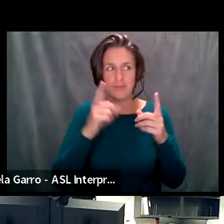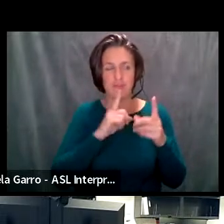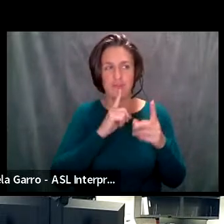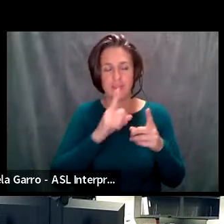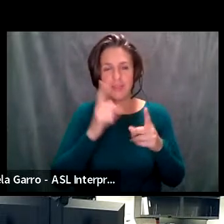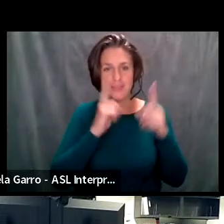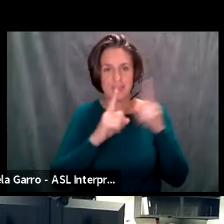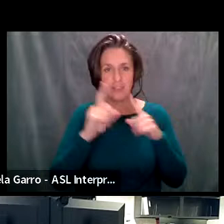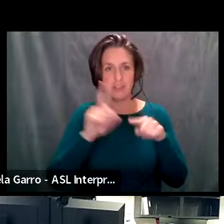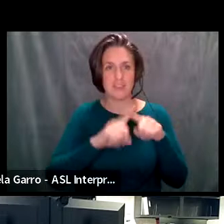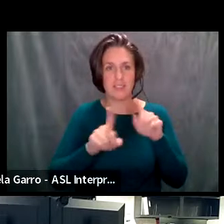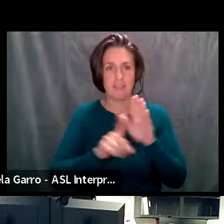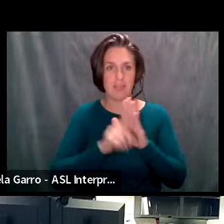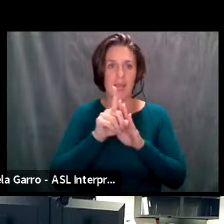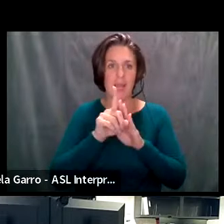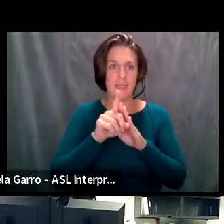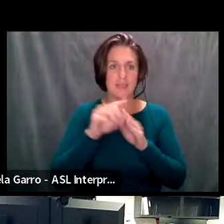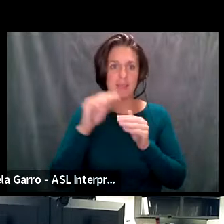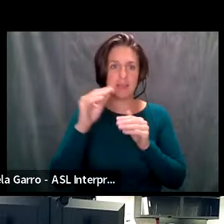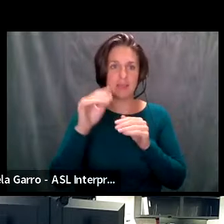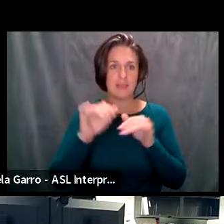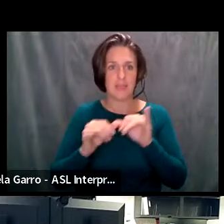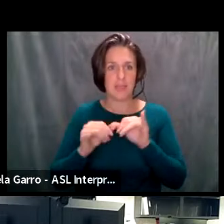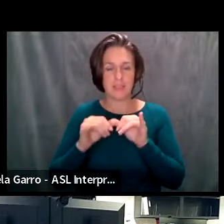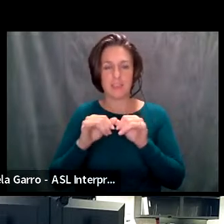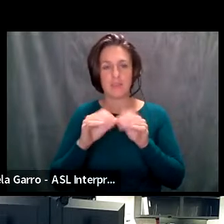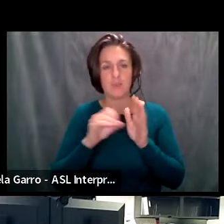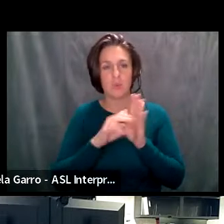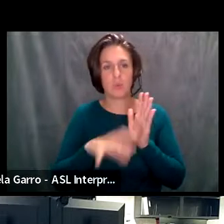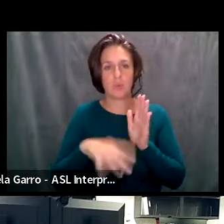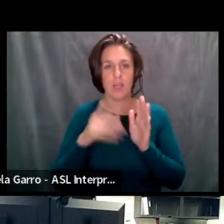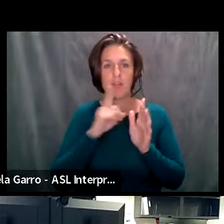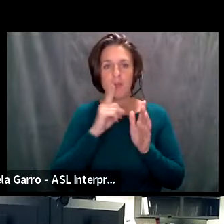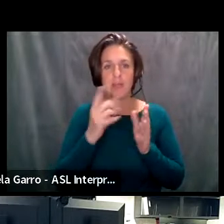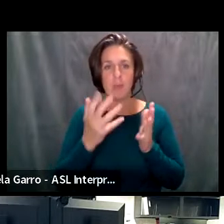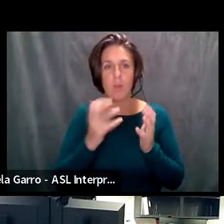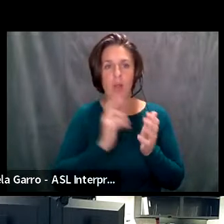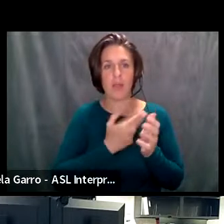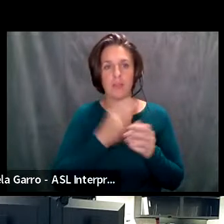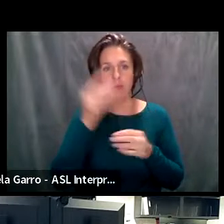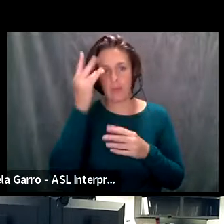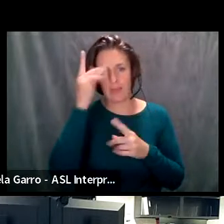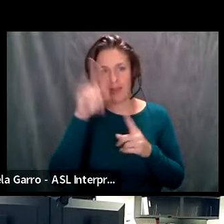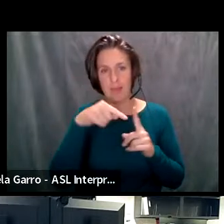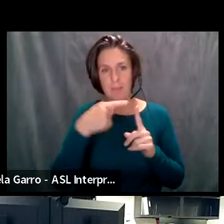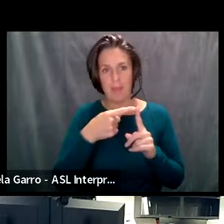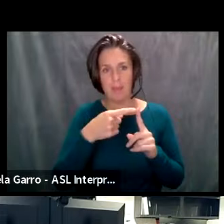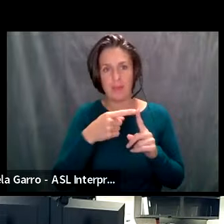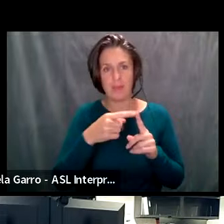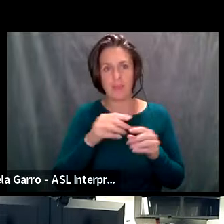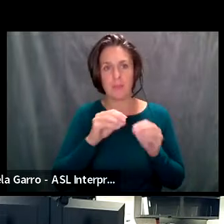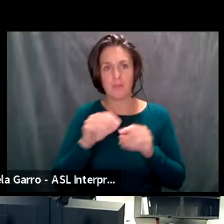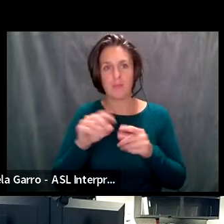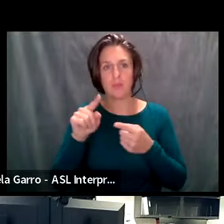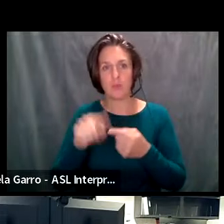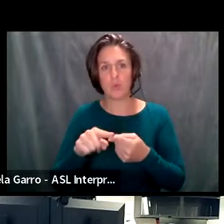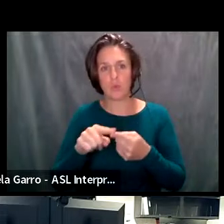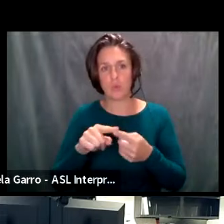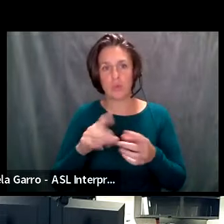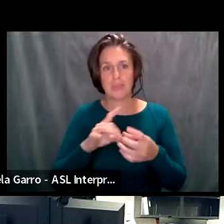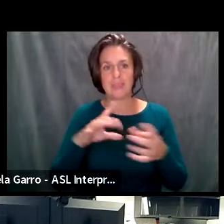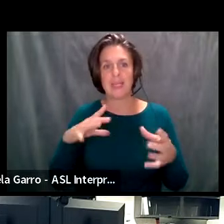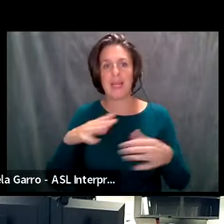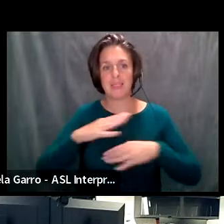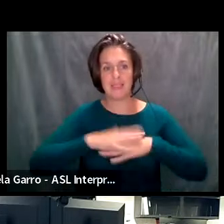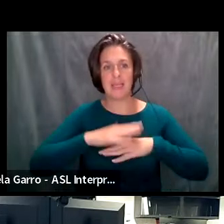students. So I would really like for us to think about moving towards detached tables and desks. Yeah,